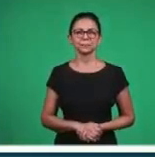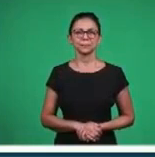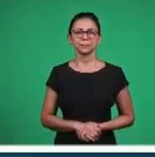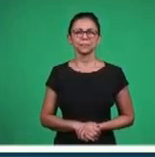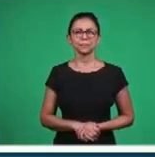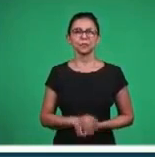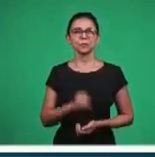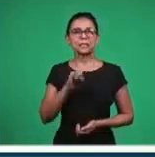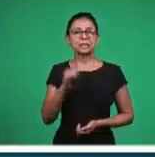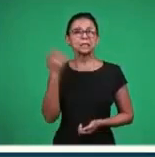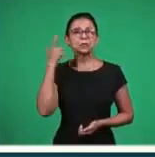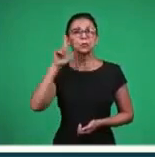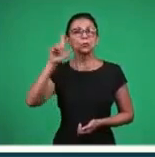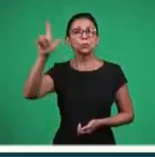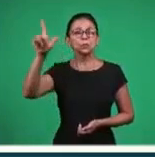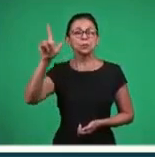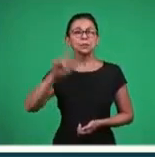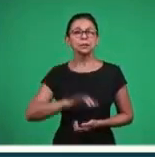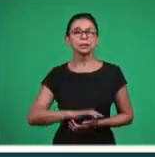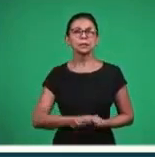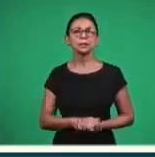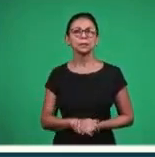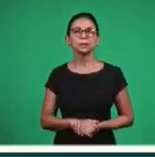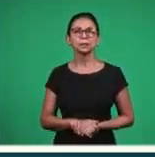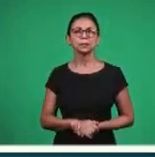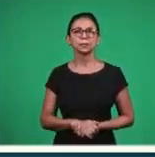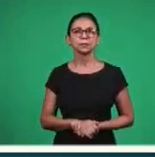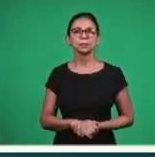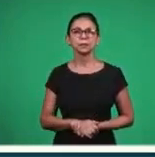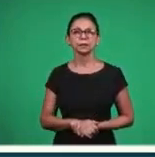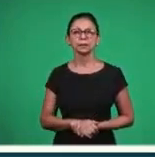let's see if we can highlight